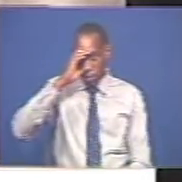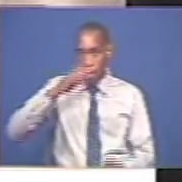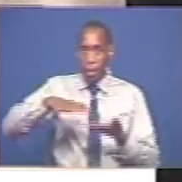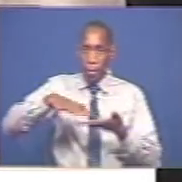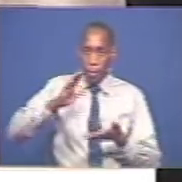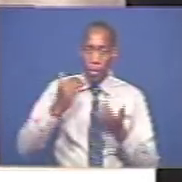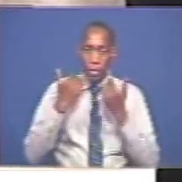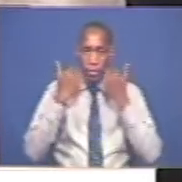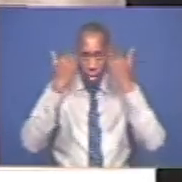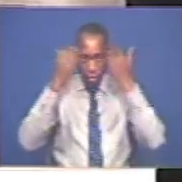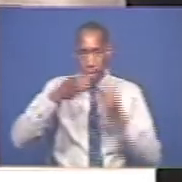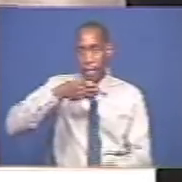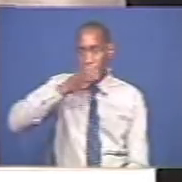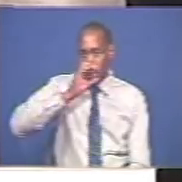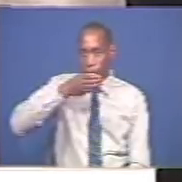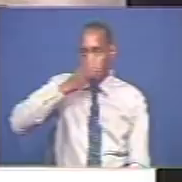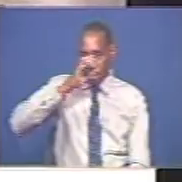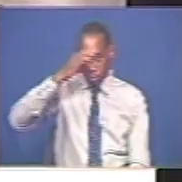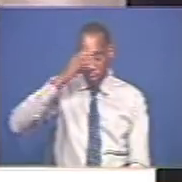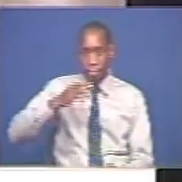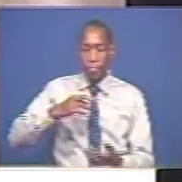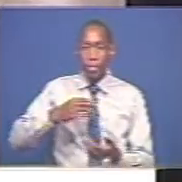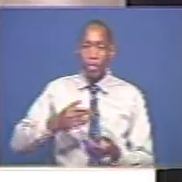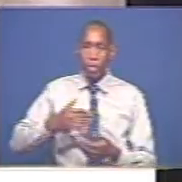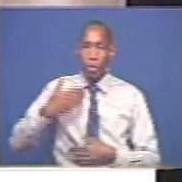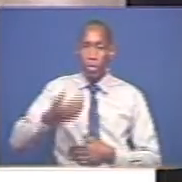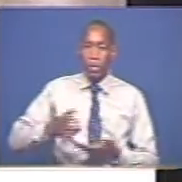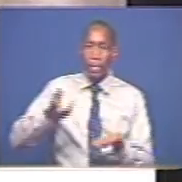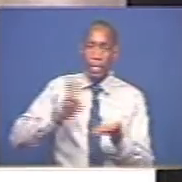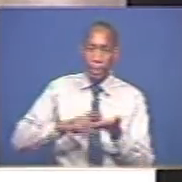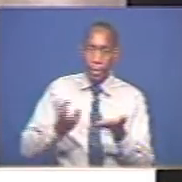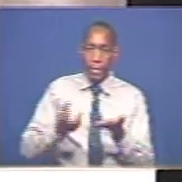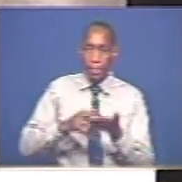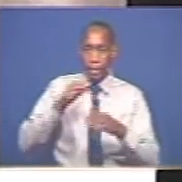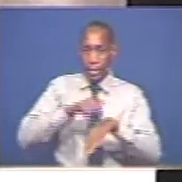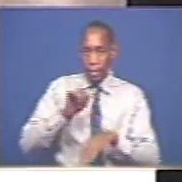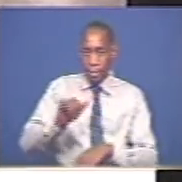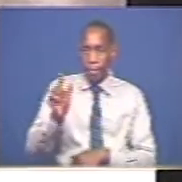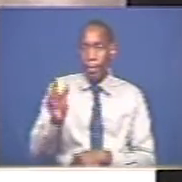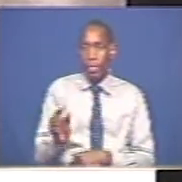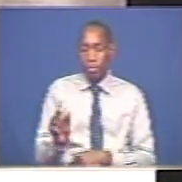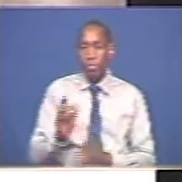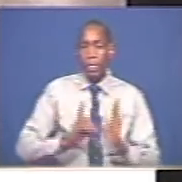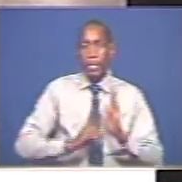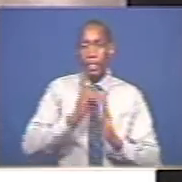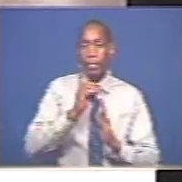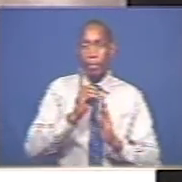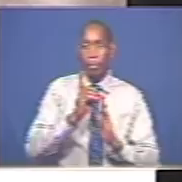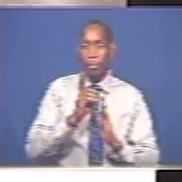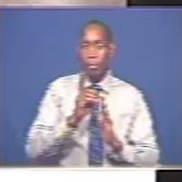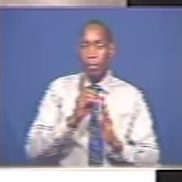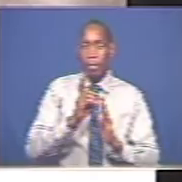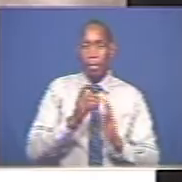More alcohol, and so the cycle has no end. Mm. And that's the point at which now the person may develop complete